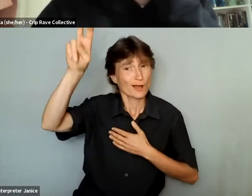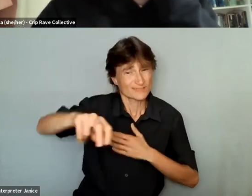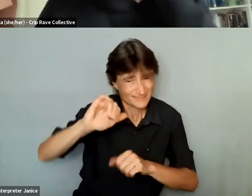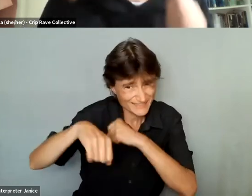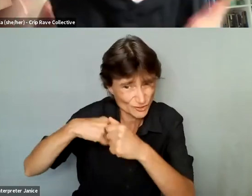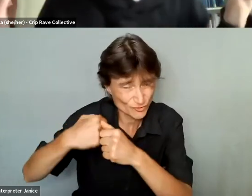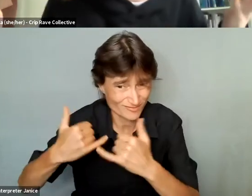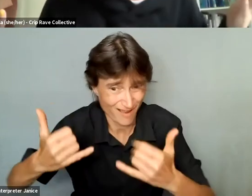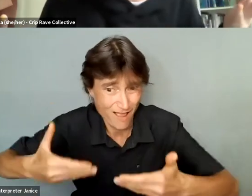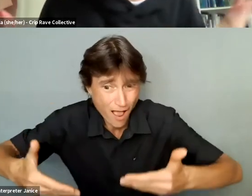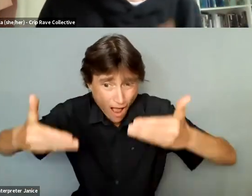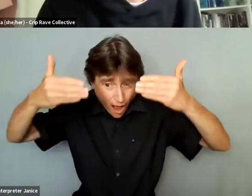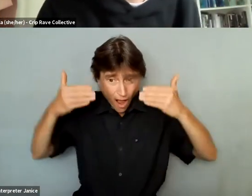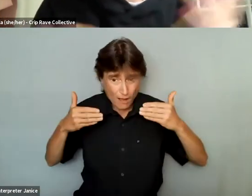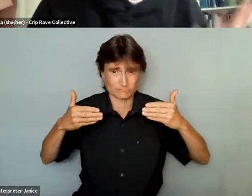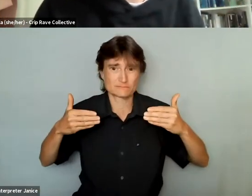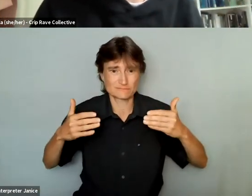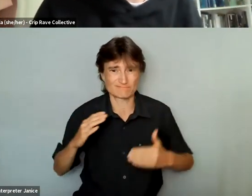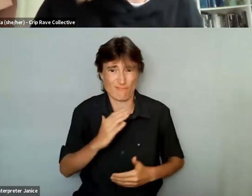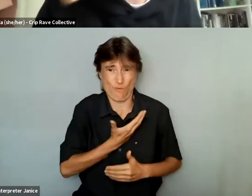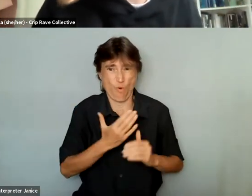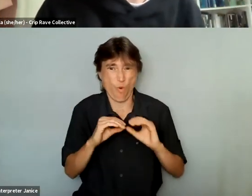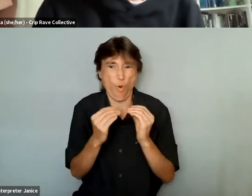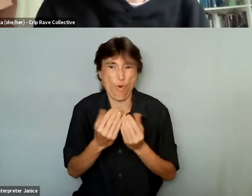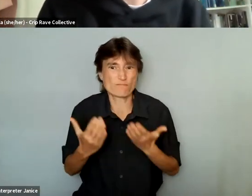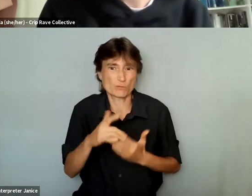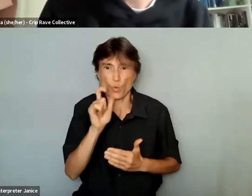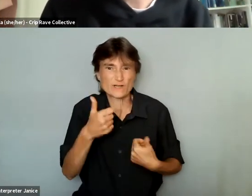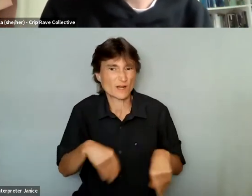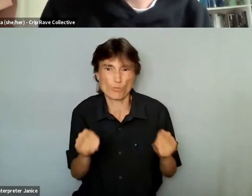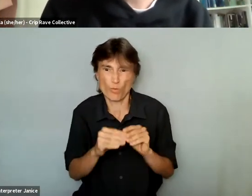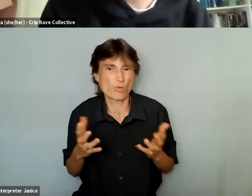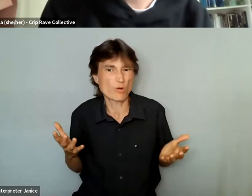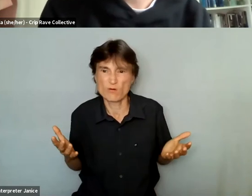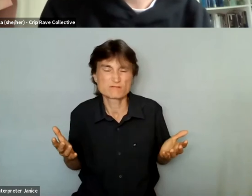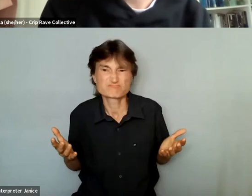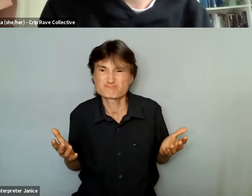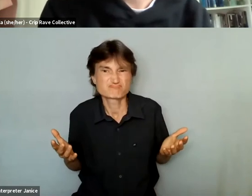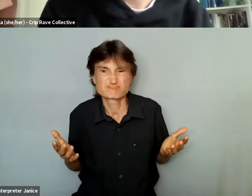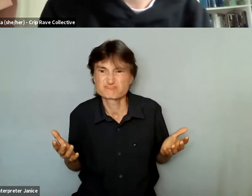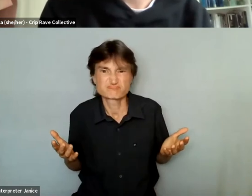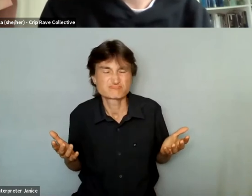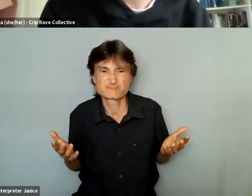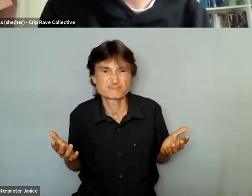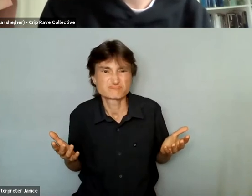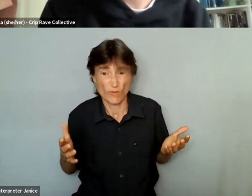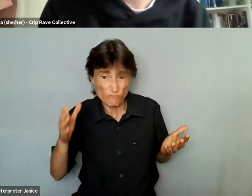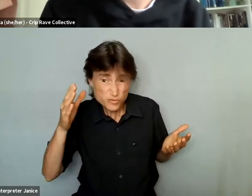our organization is almost no longer needed, you know, because